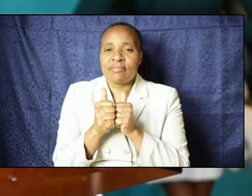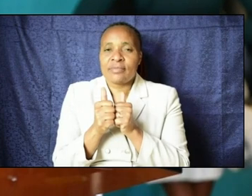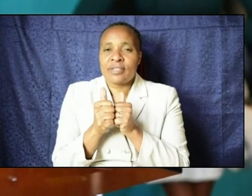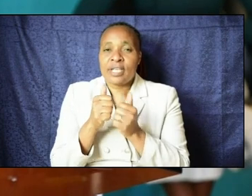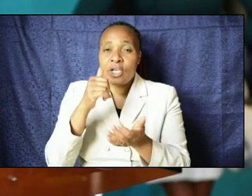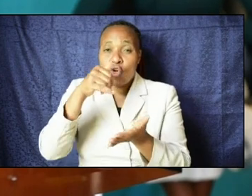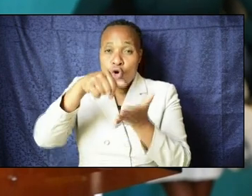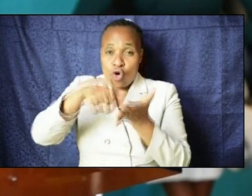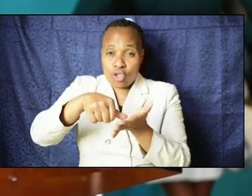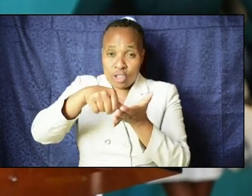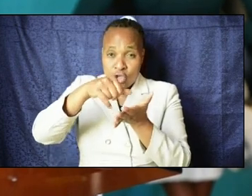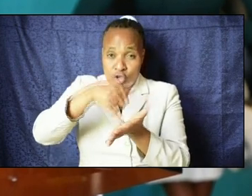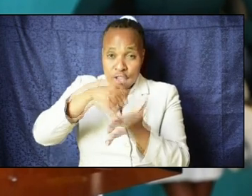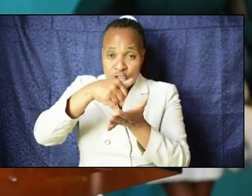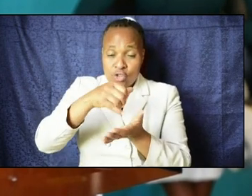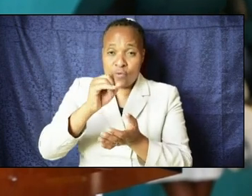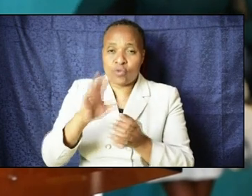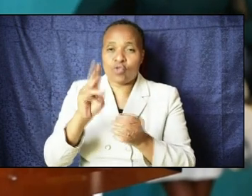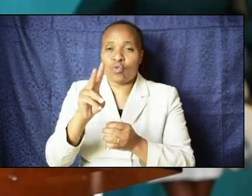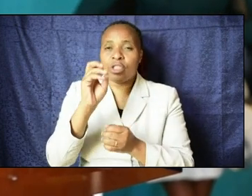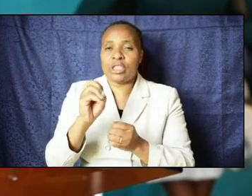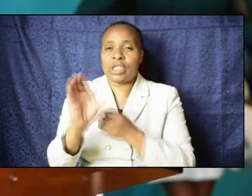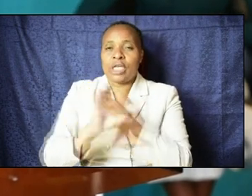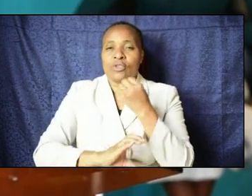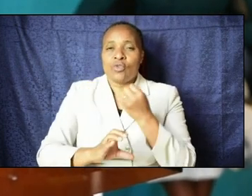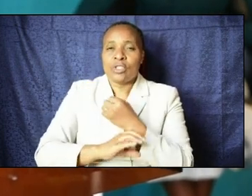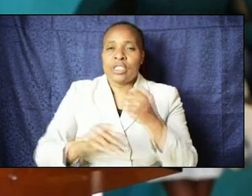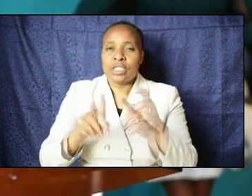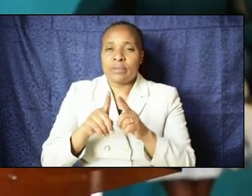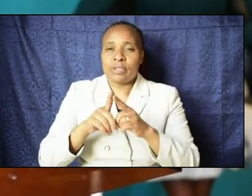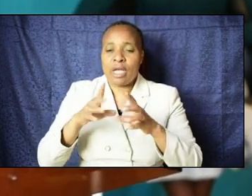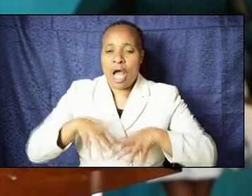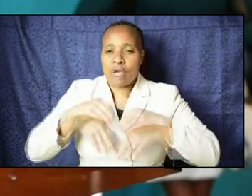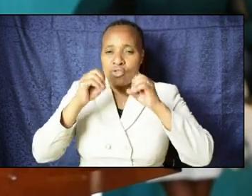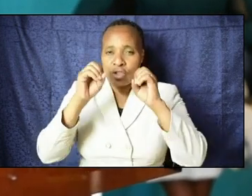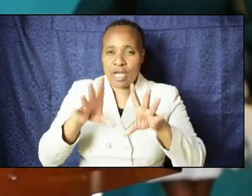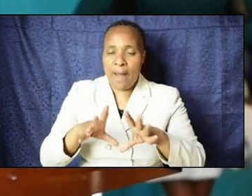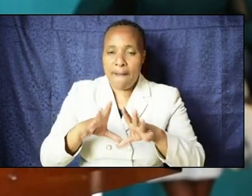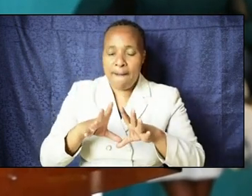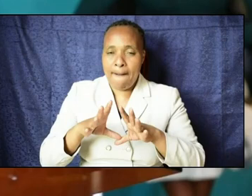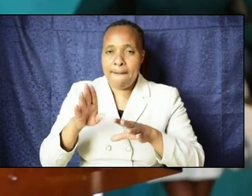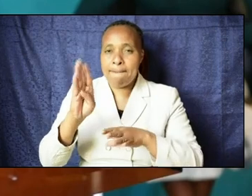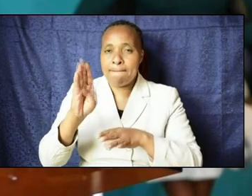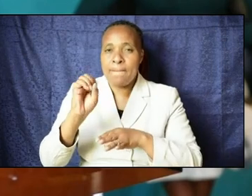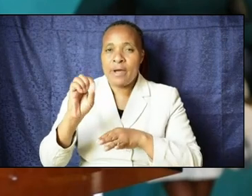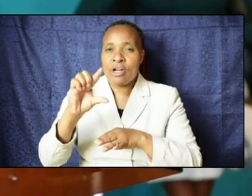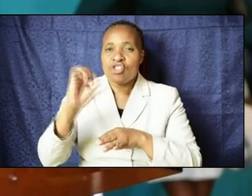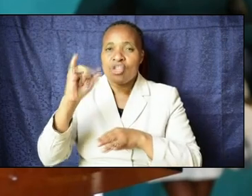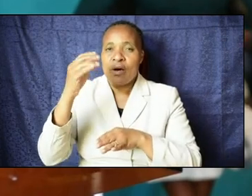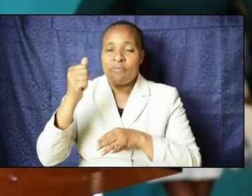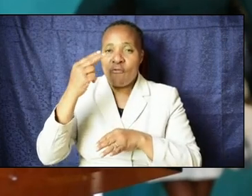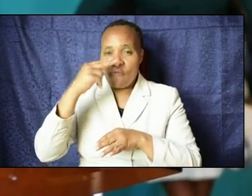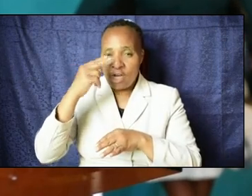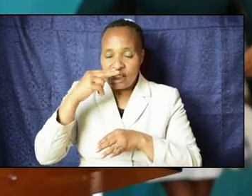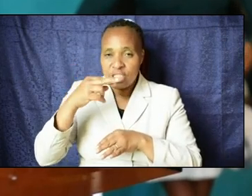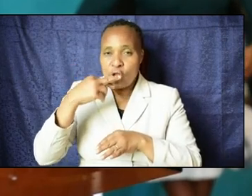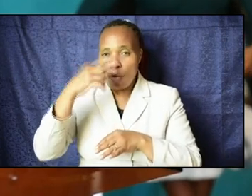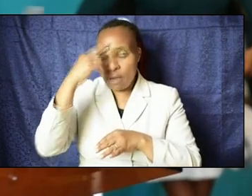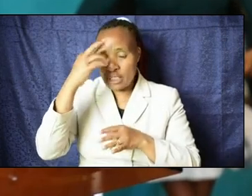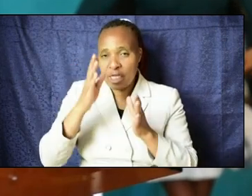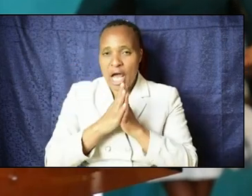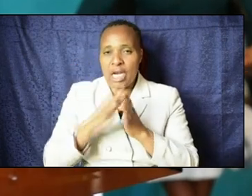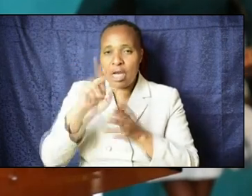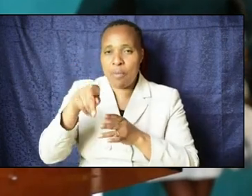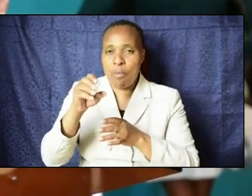consists of 20 countries such as Austria, Belgium, France, Romania, and